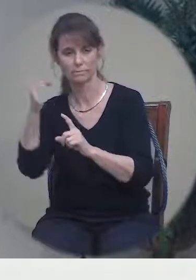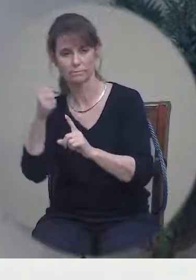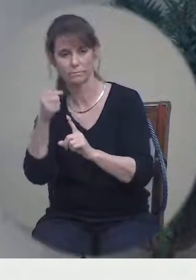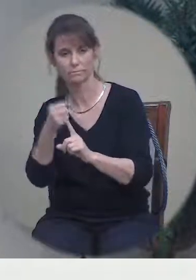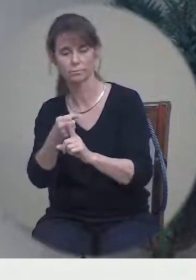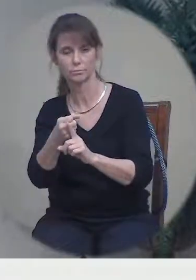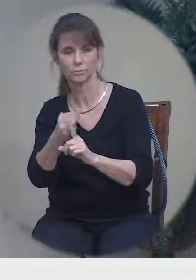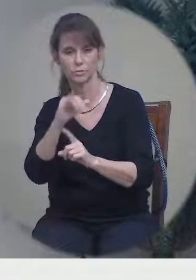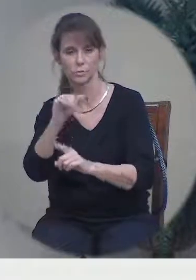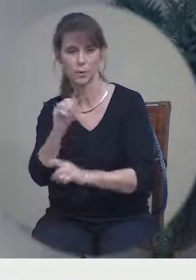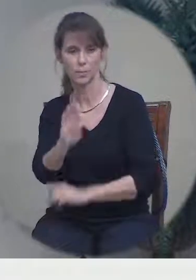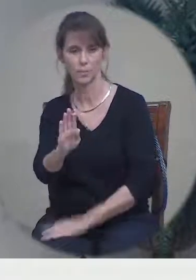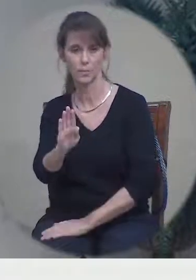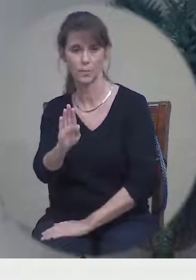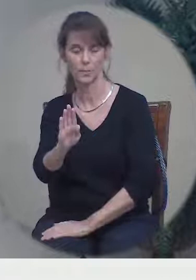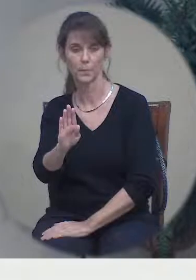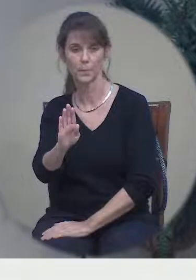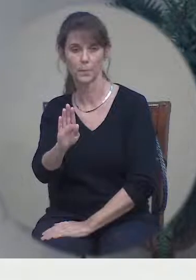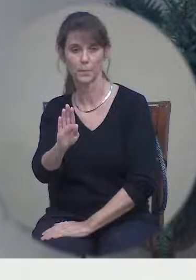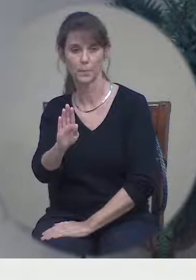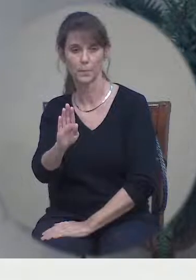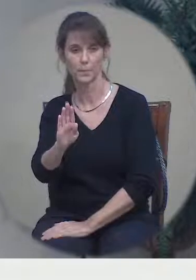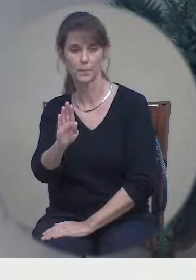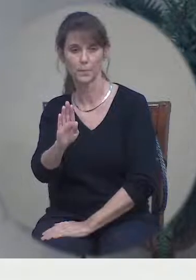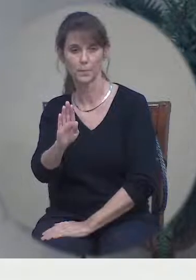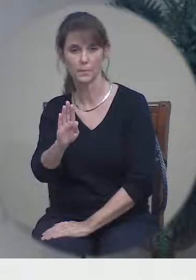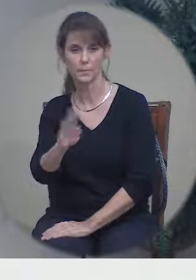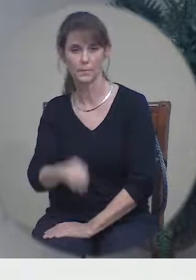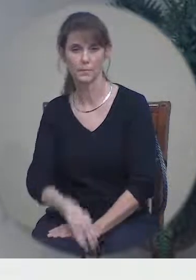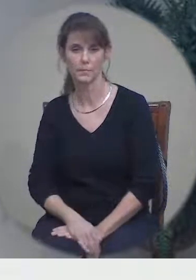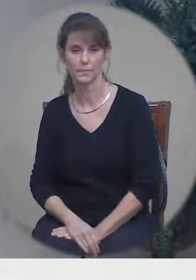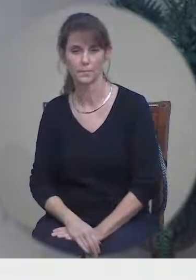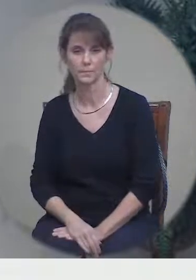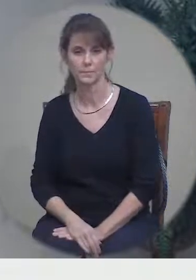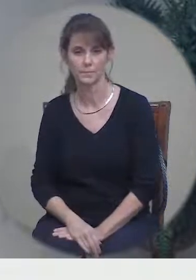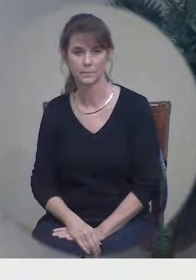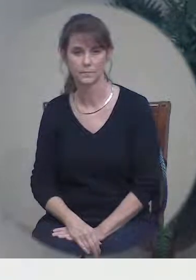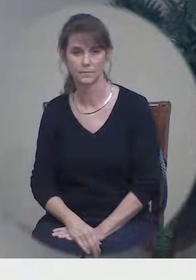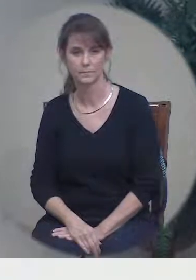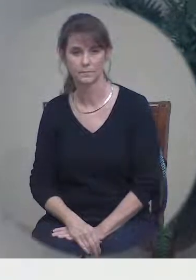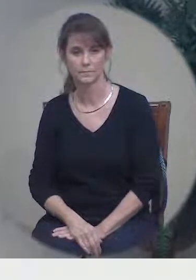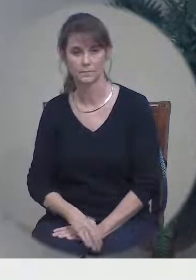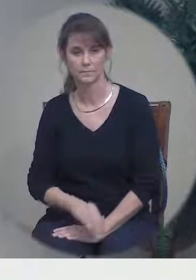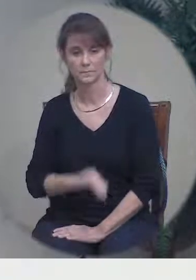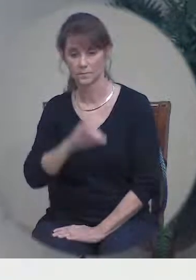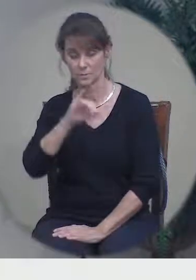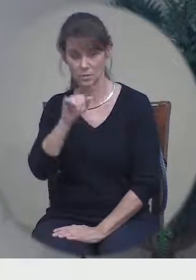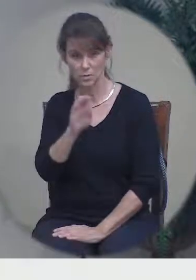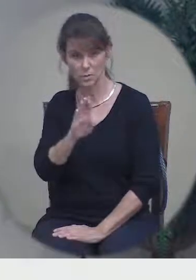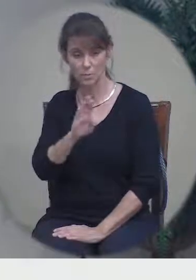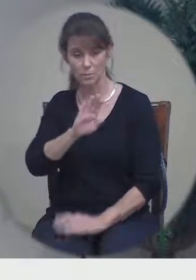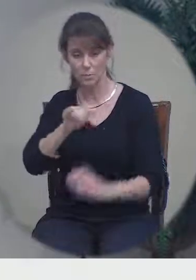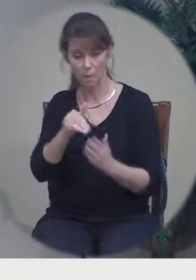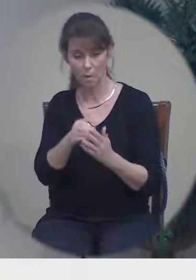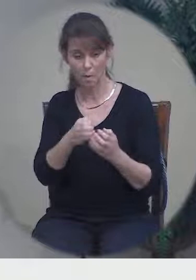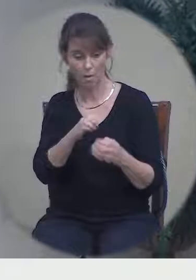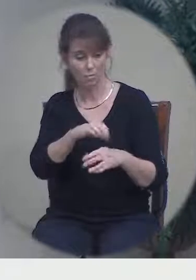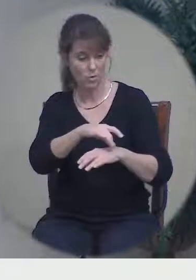Well, he took everything he had, or everything that he had here on this earth that was precious.